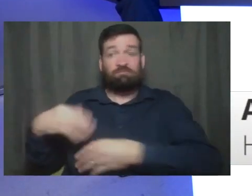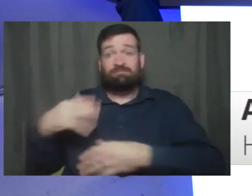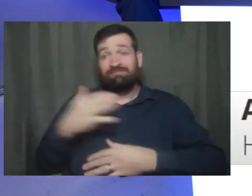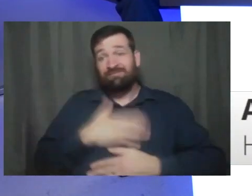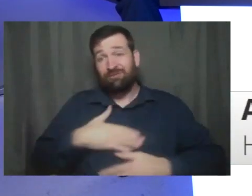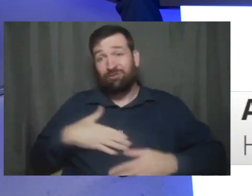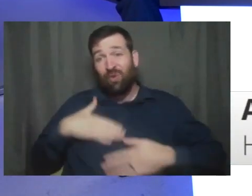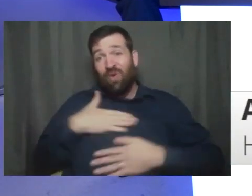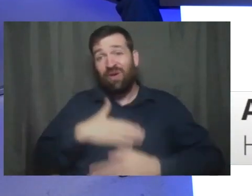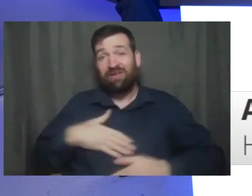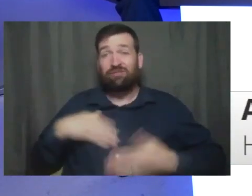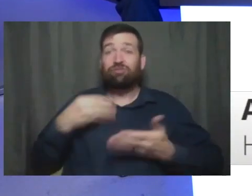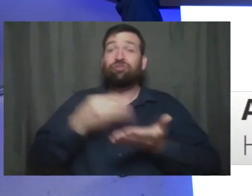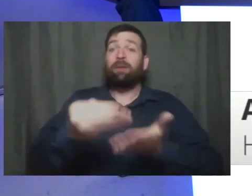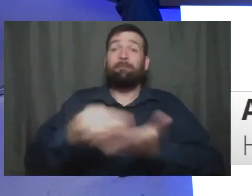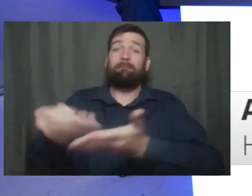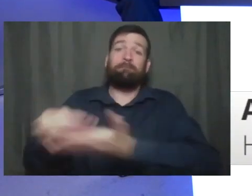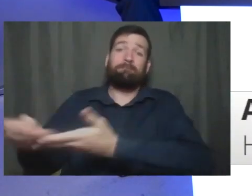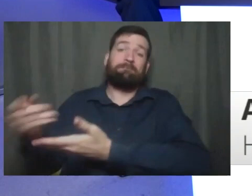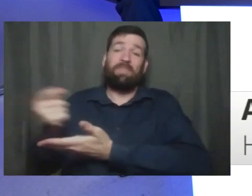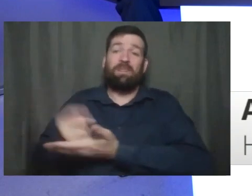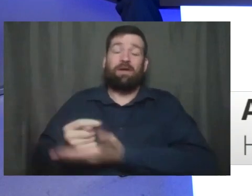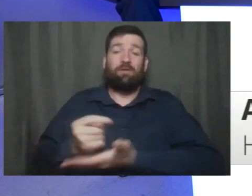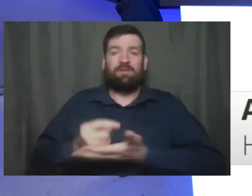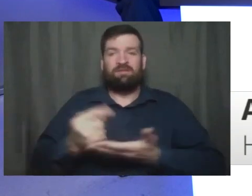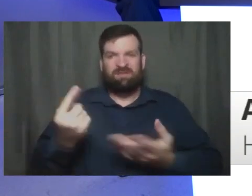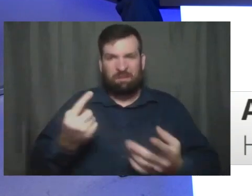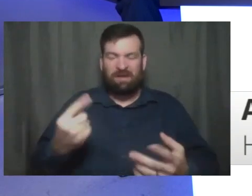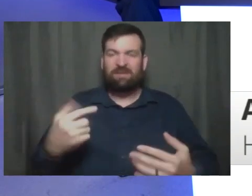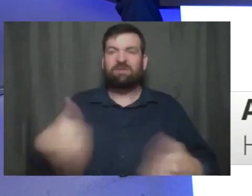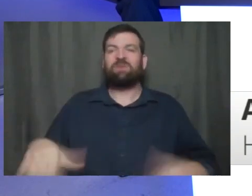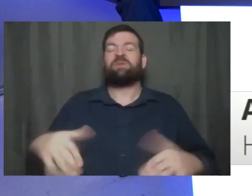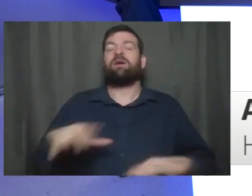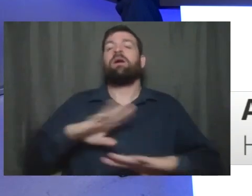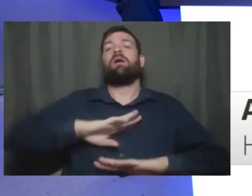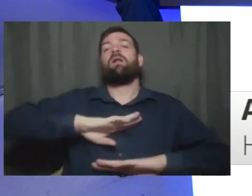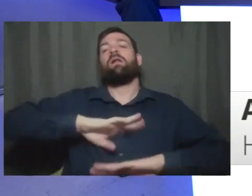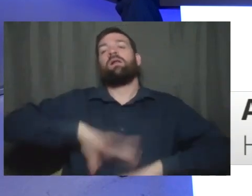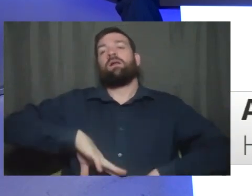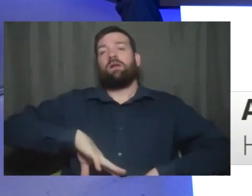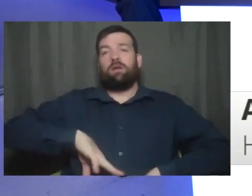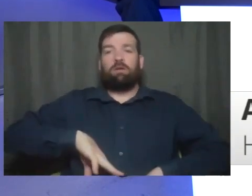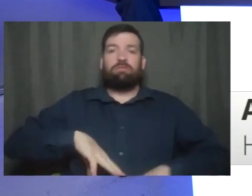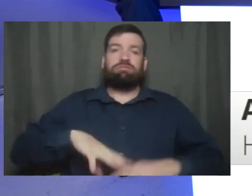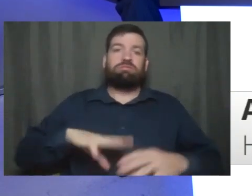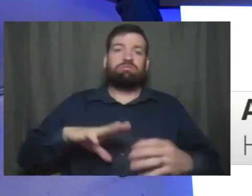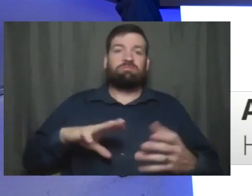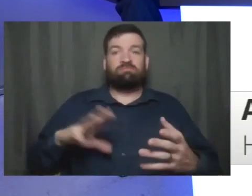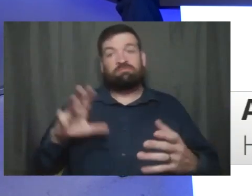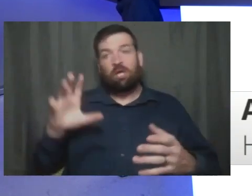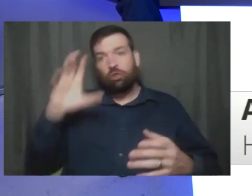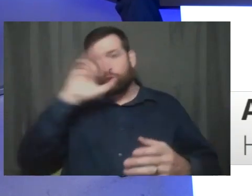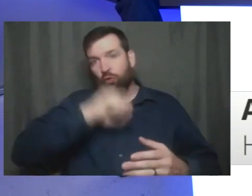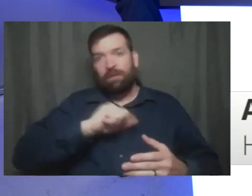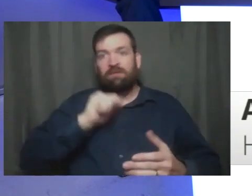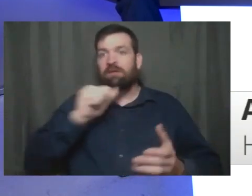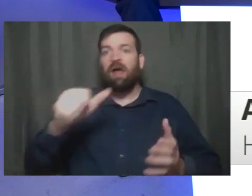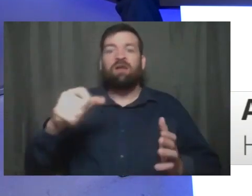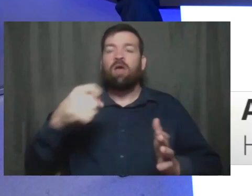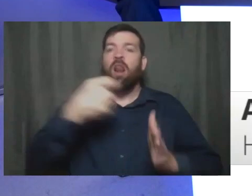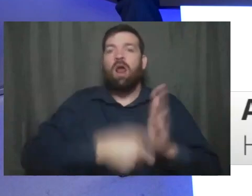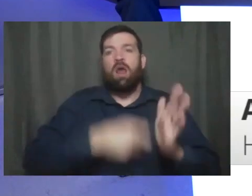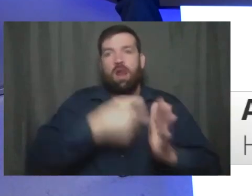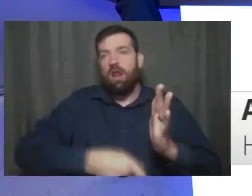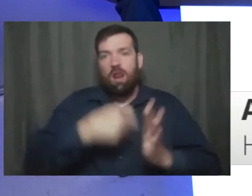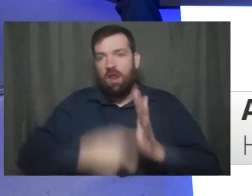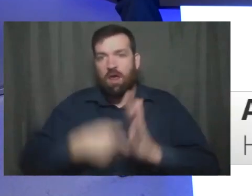therapy. There's something about it, I think, that's just calming. Assuming you're not going into debt over it, but that brings on a whole other